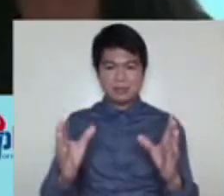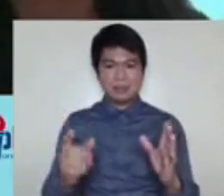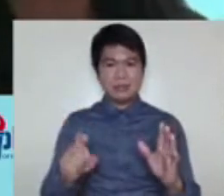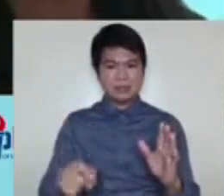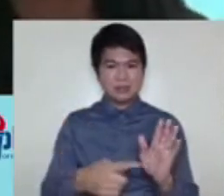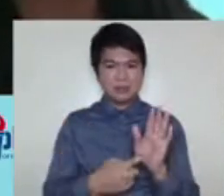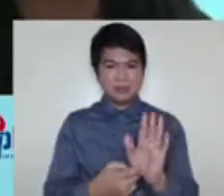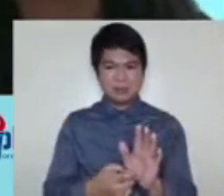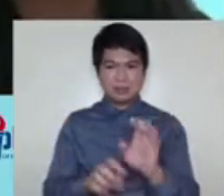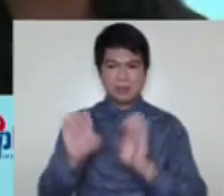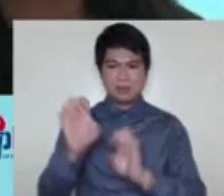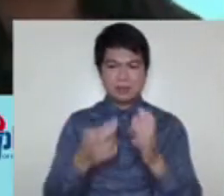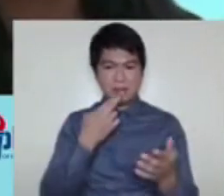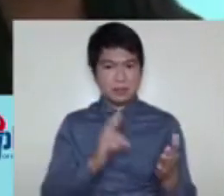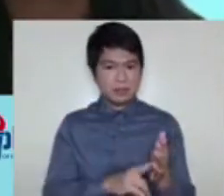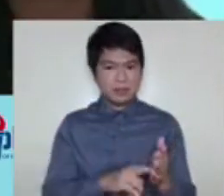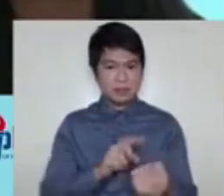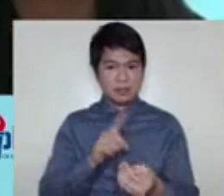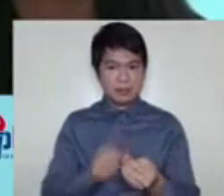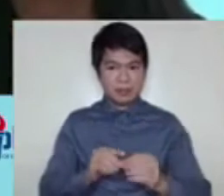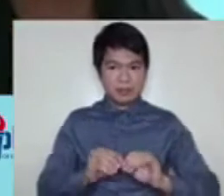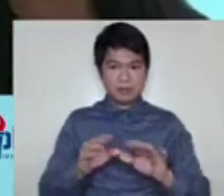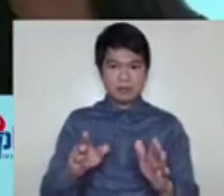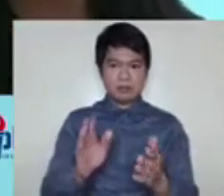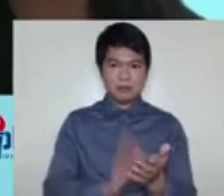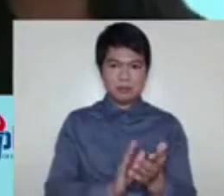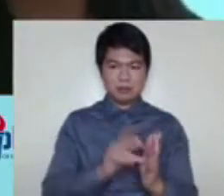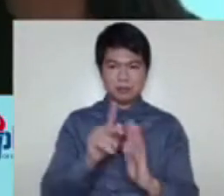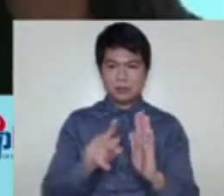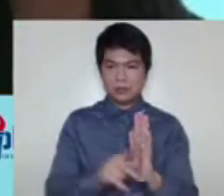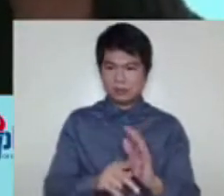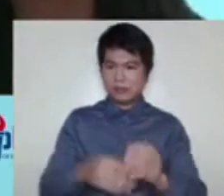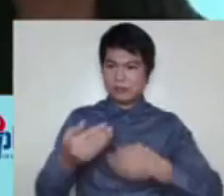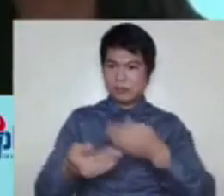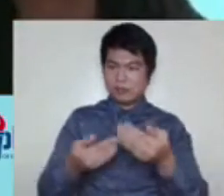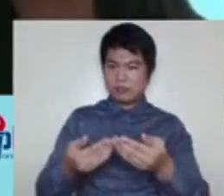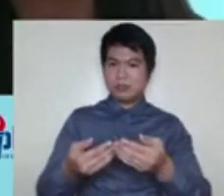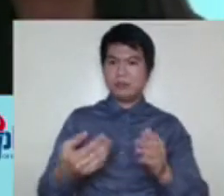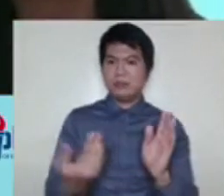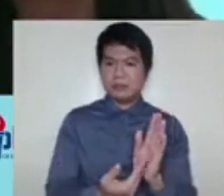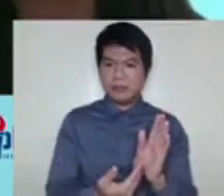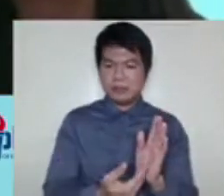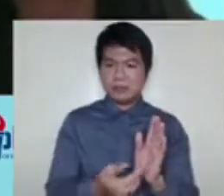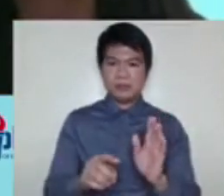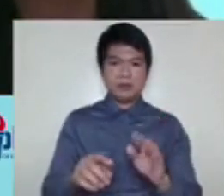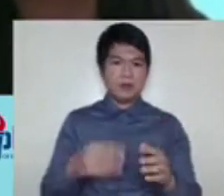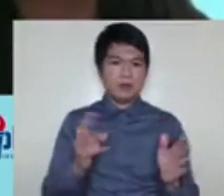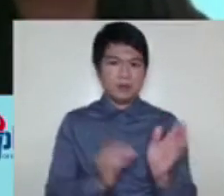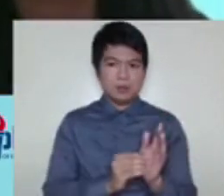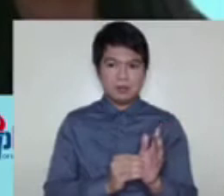the implementation of the school policy or procedures, or minutes of subject area or grade level